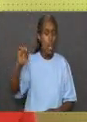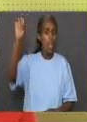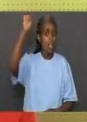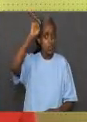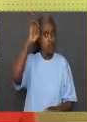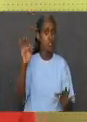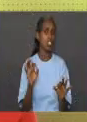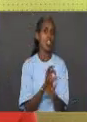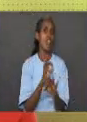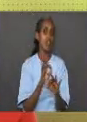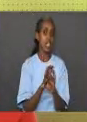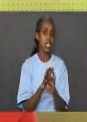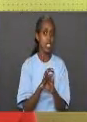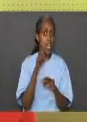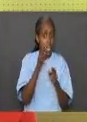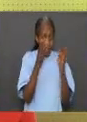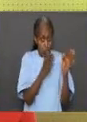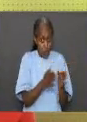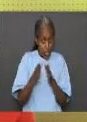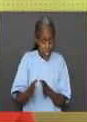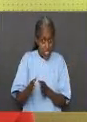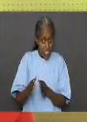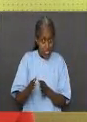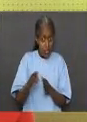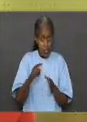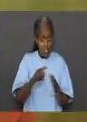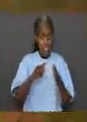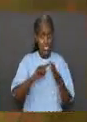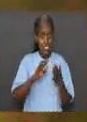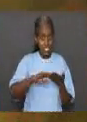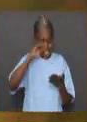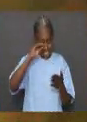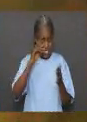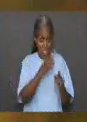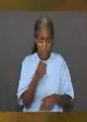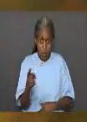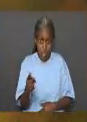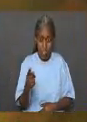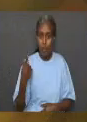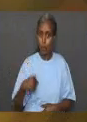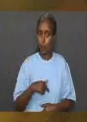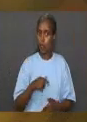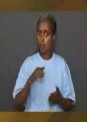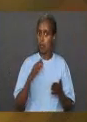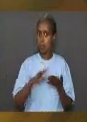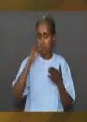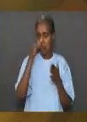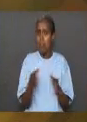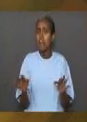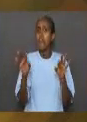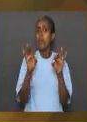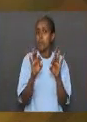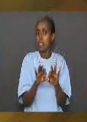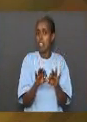function. Are you ready to get started, everyone? We are already familiar with